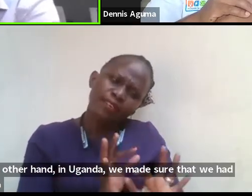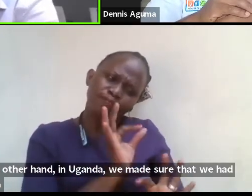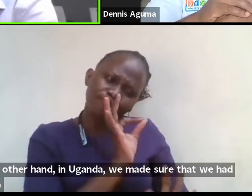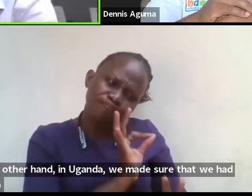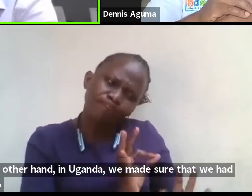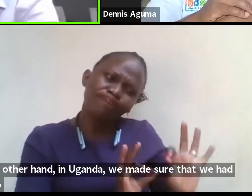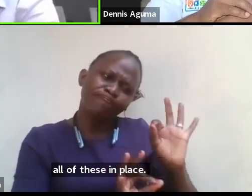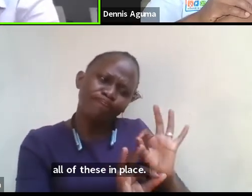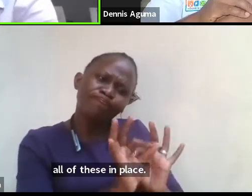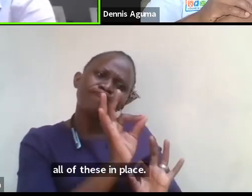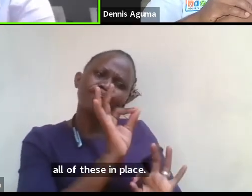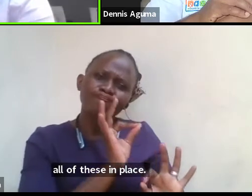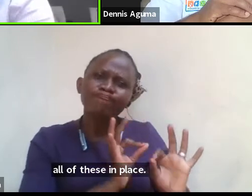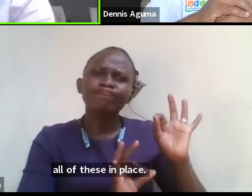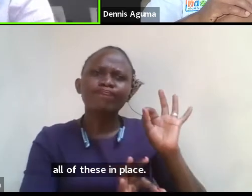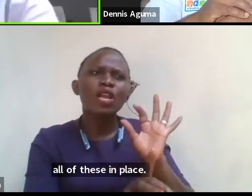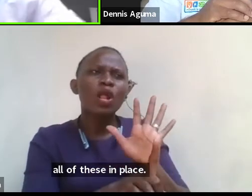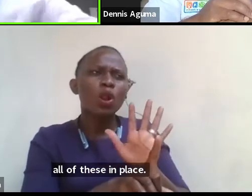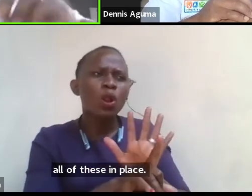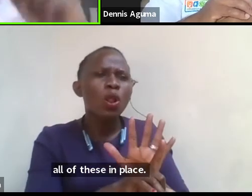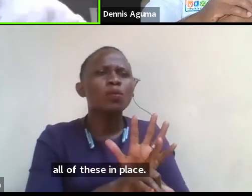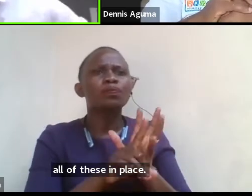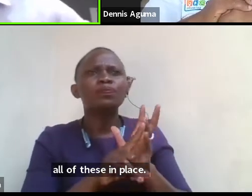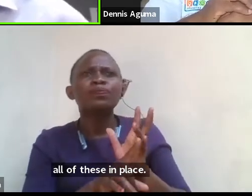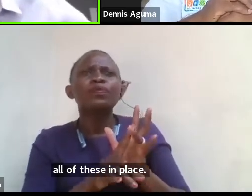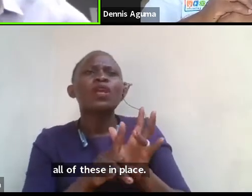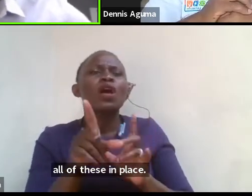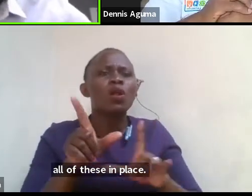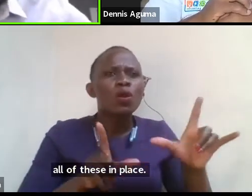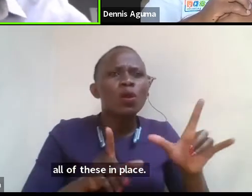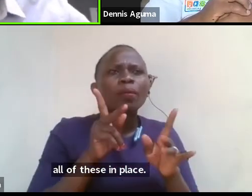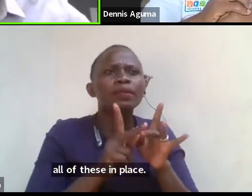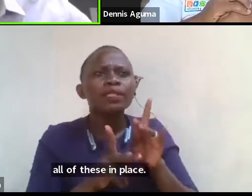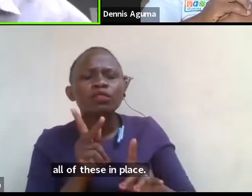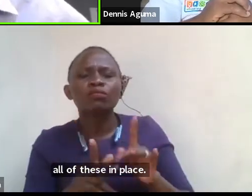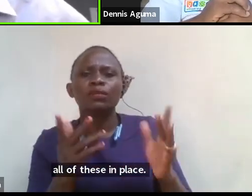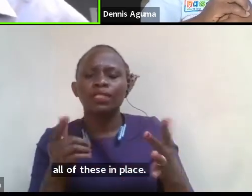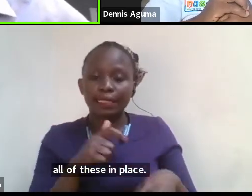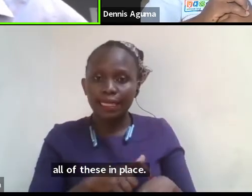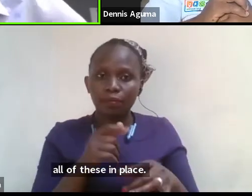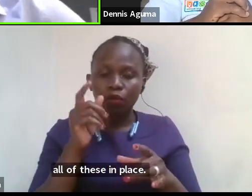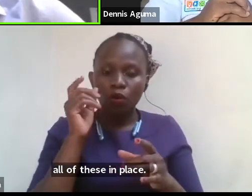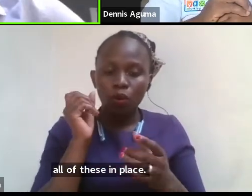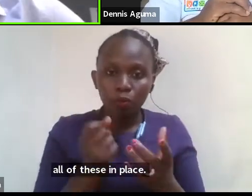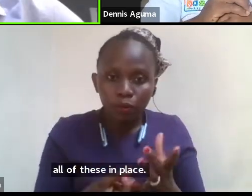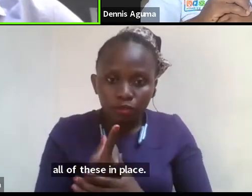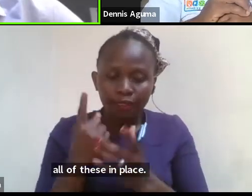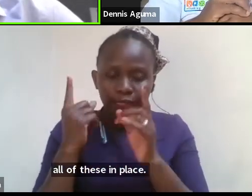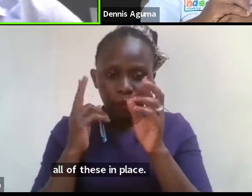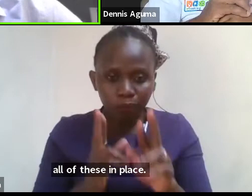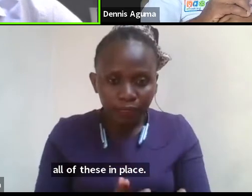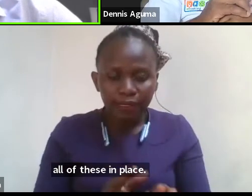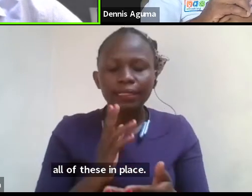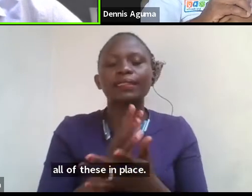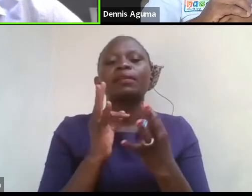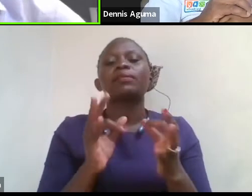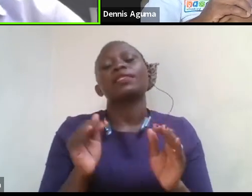laws, pushing for local participation so that when this opportunity comes, there is something that can guide us as a